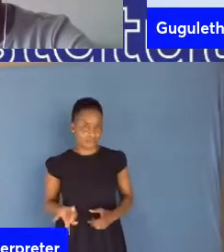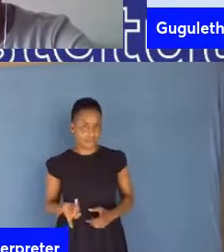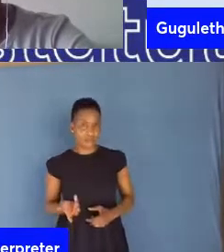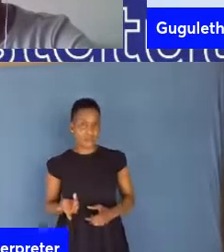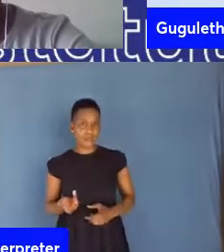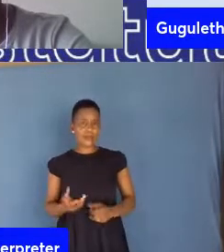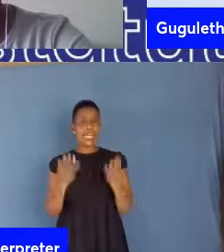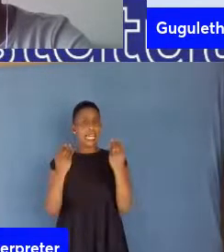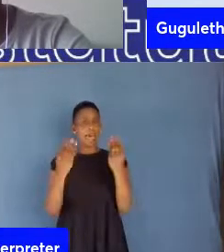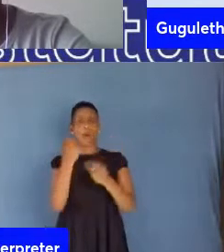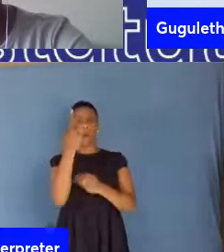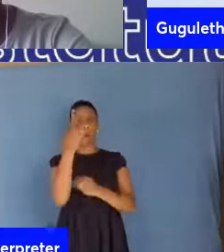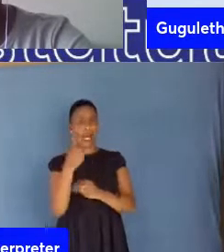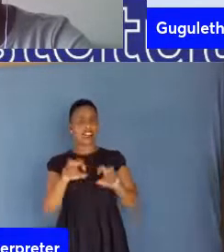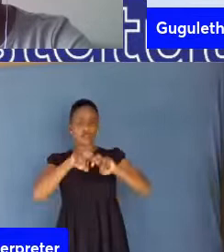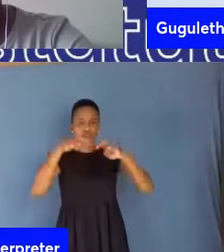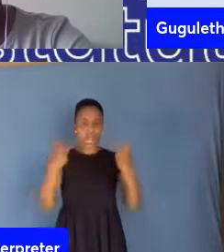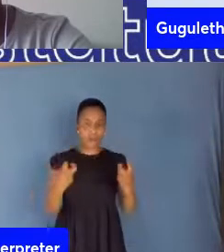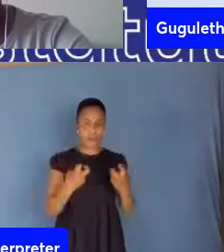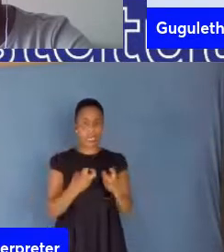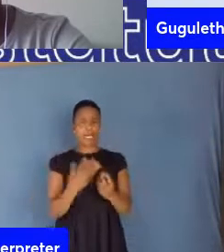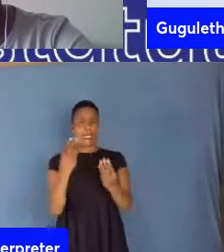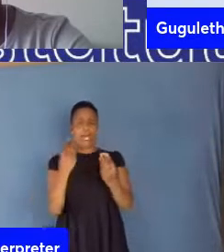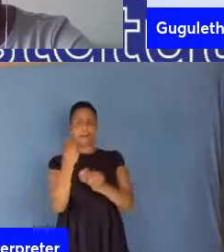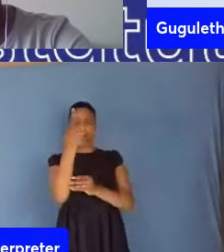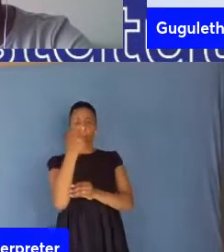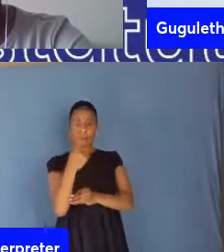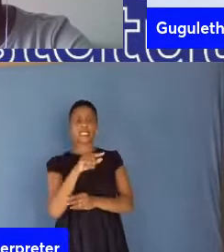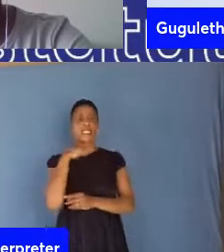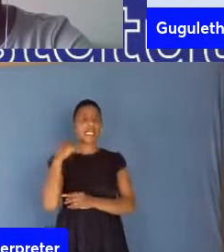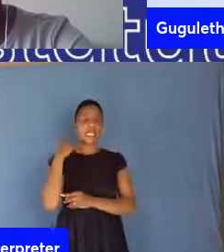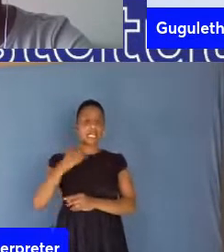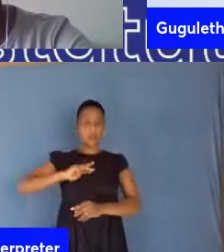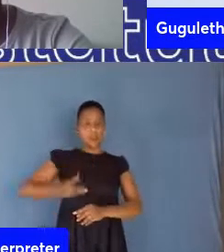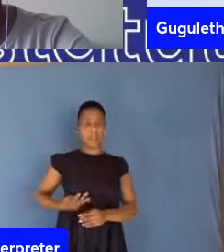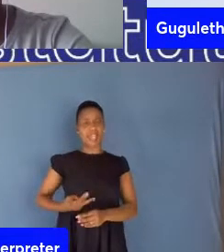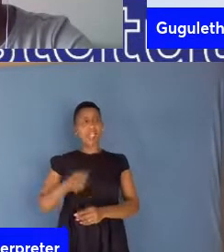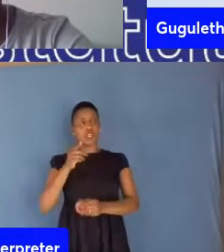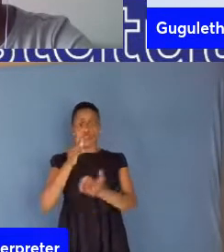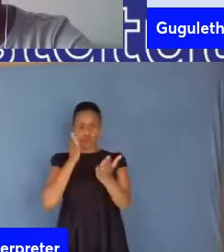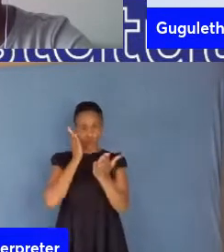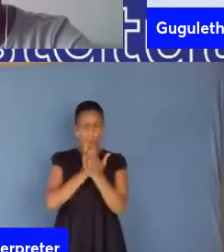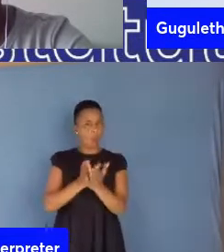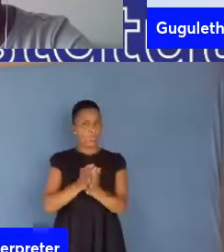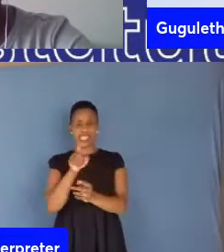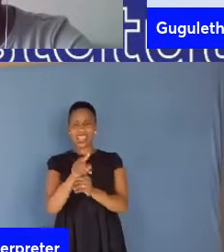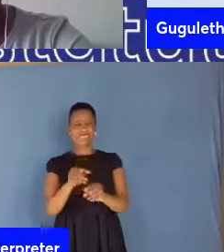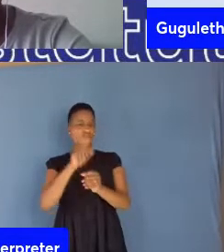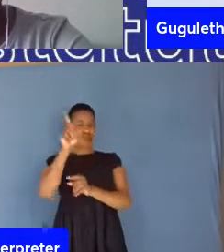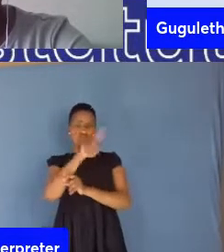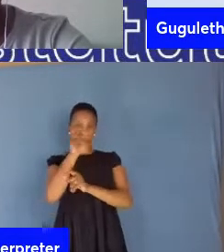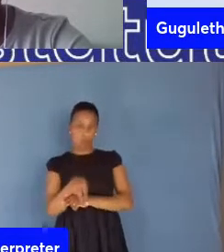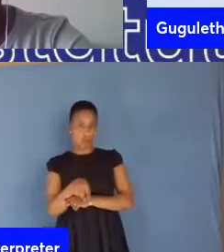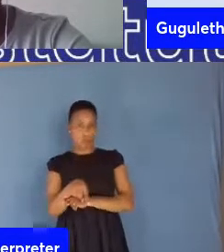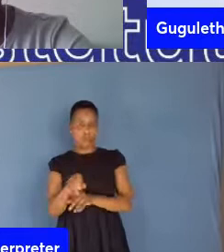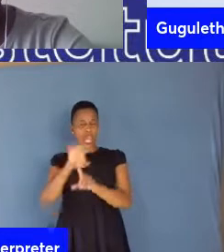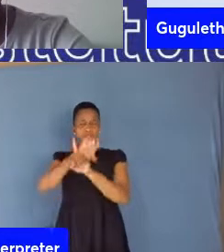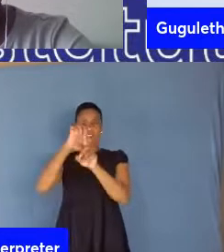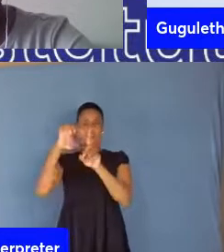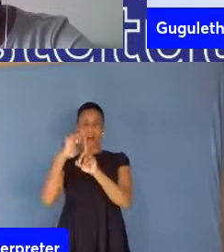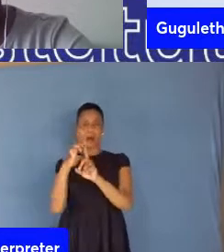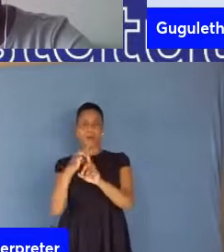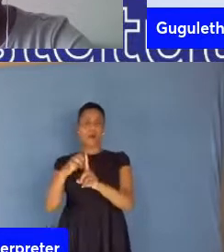in femicide? Surely something is not right in terms of the environment and